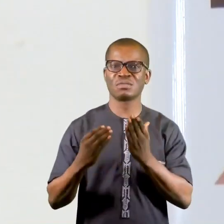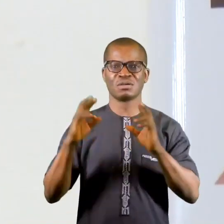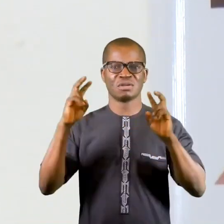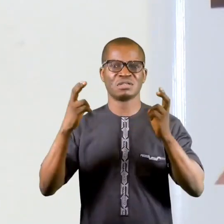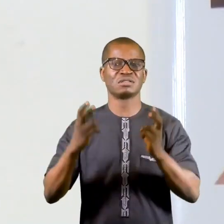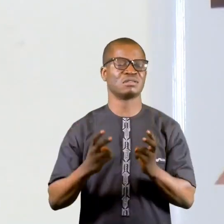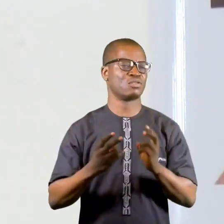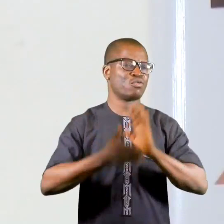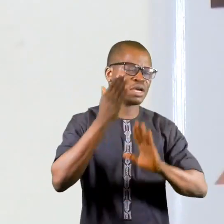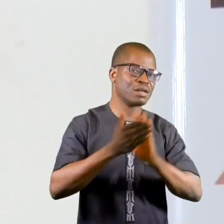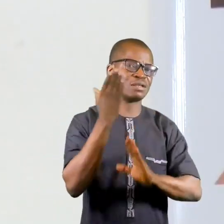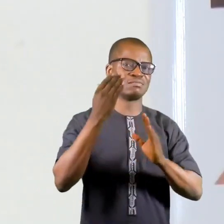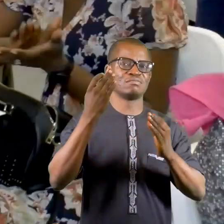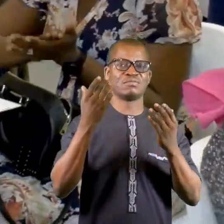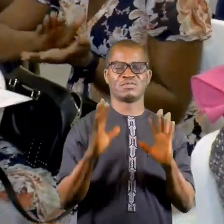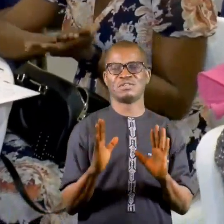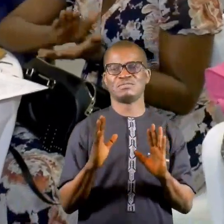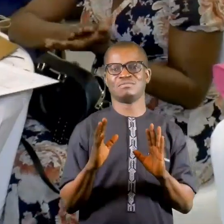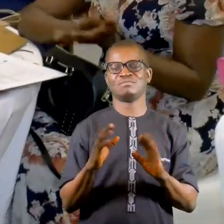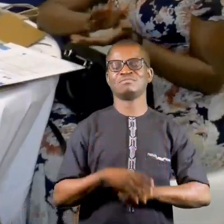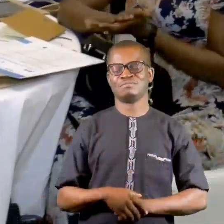are receiving accelerated hearings.